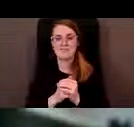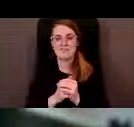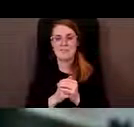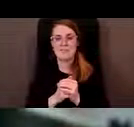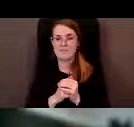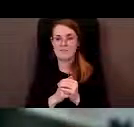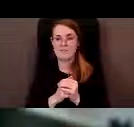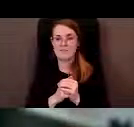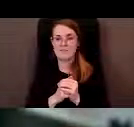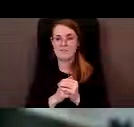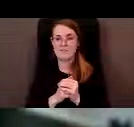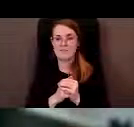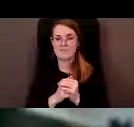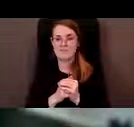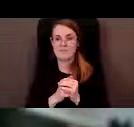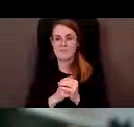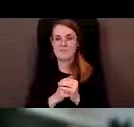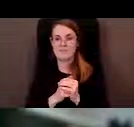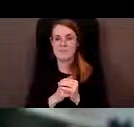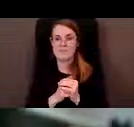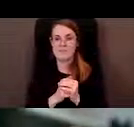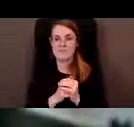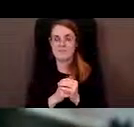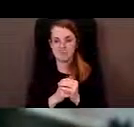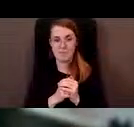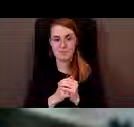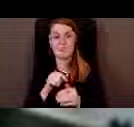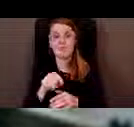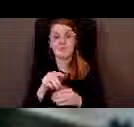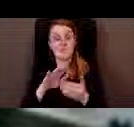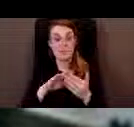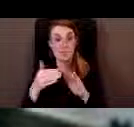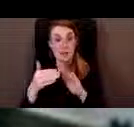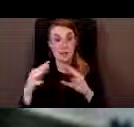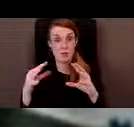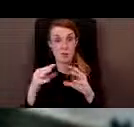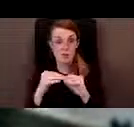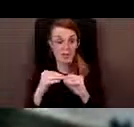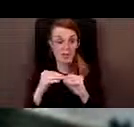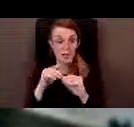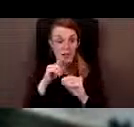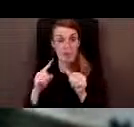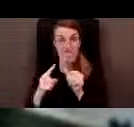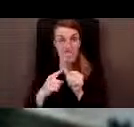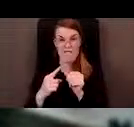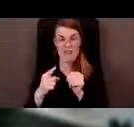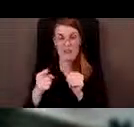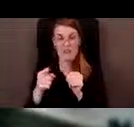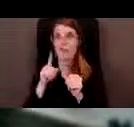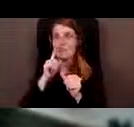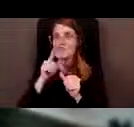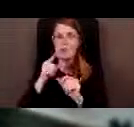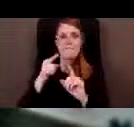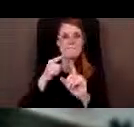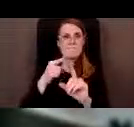The community meetings that we've held have been structured as followed. The first meeting really got to the question of goals